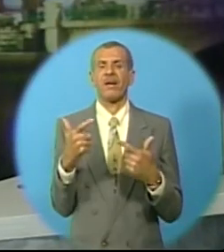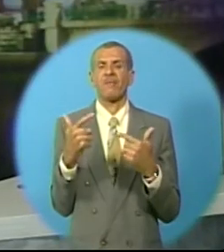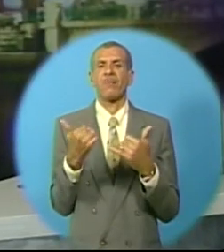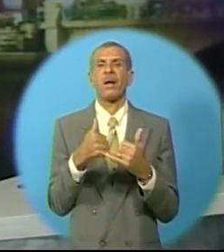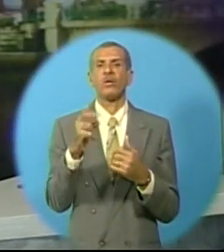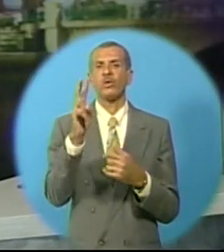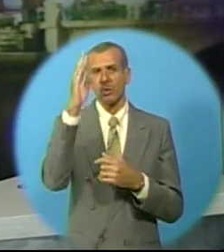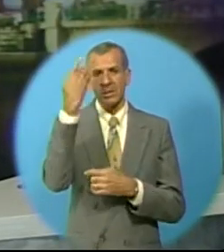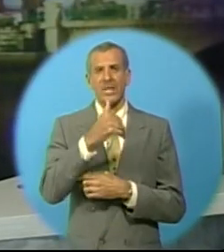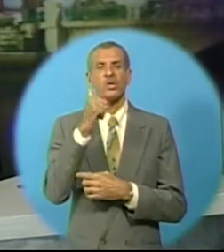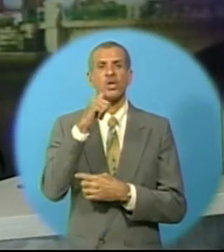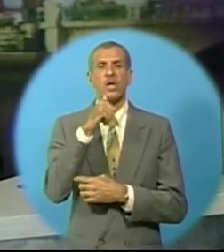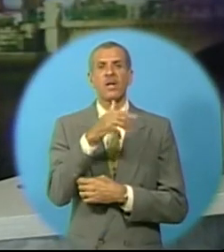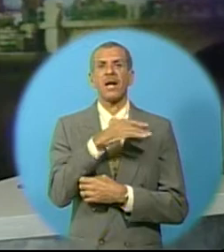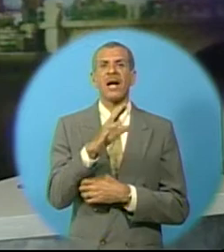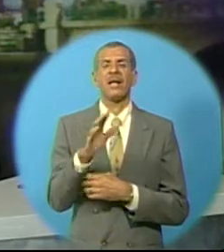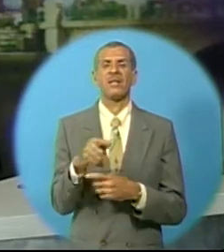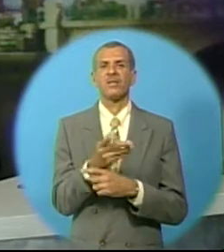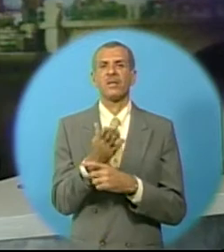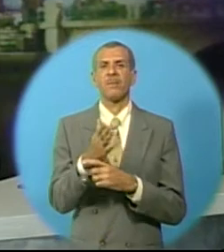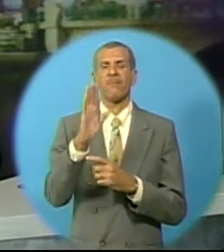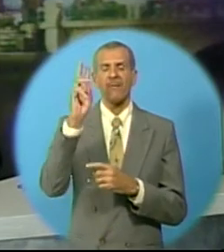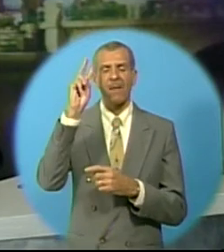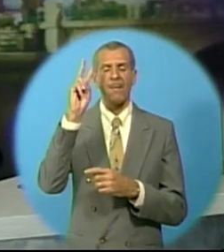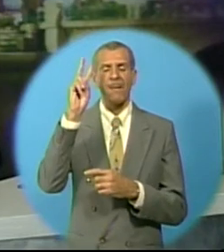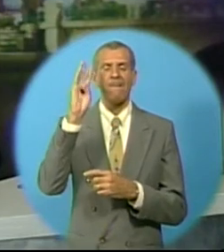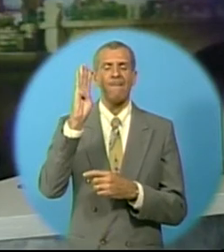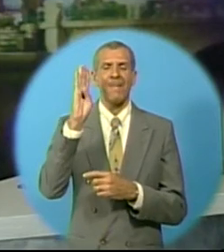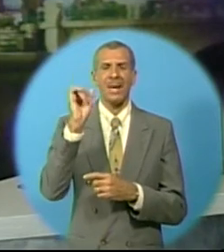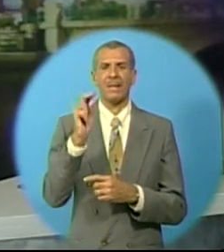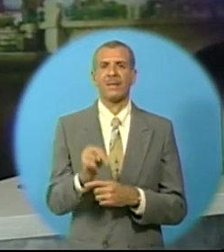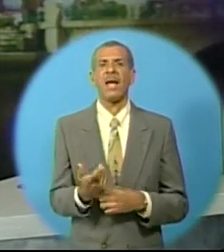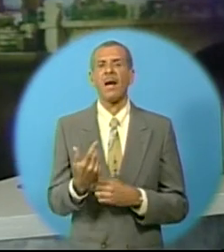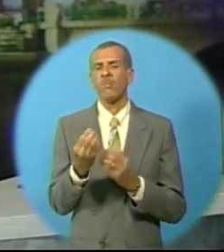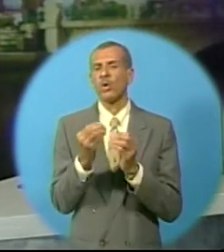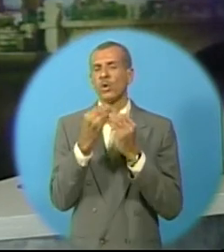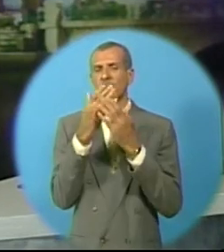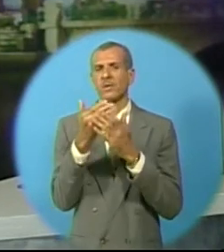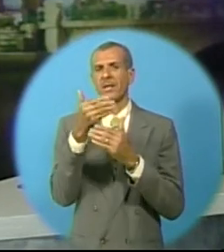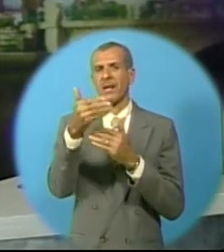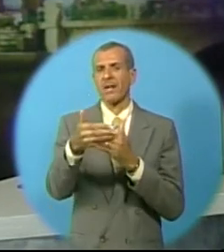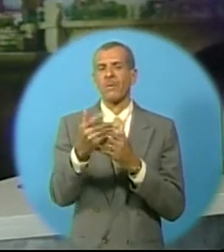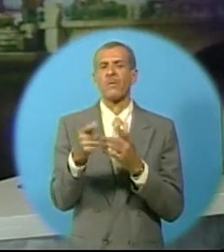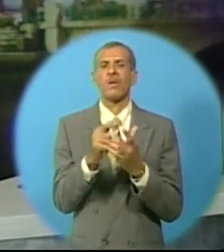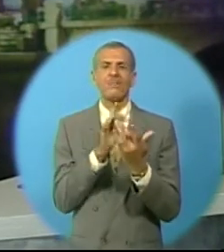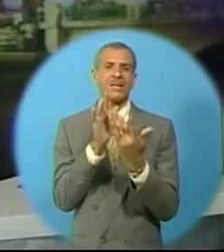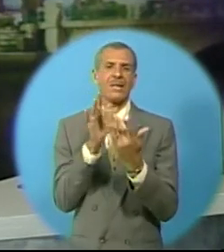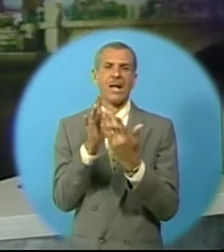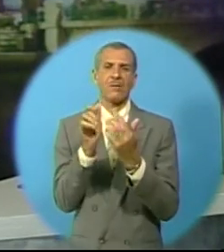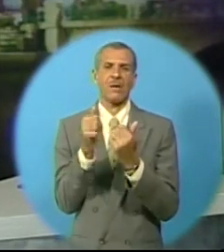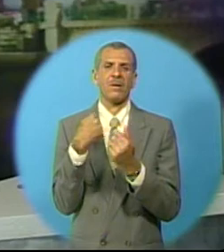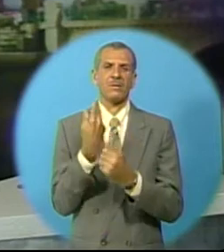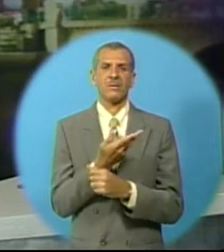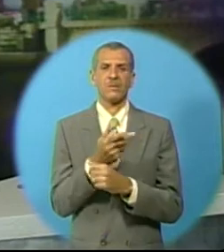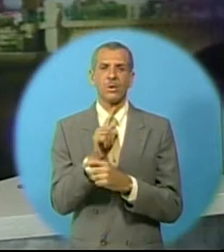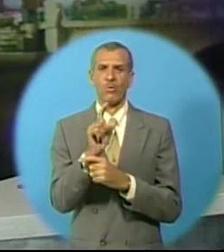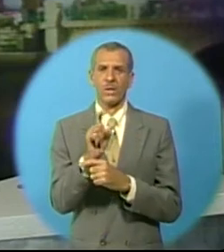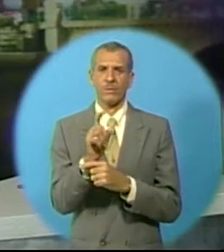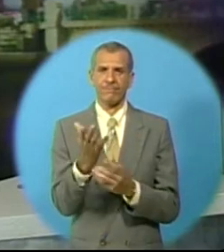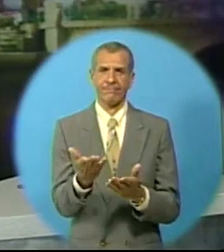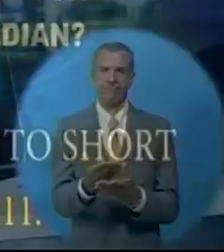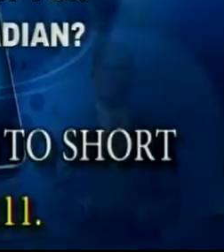a daughter, and his partner, Valmay Bend. More news ahead in just a moment, but first we'd like to hear from you on this question.